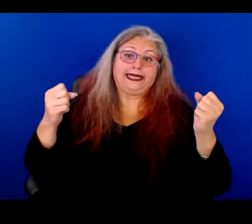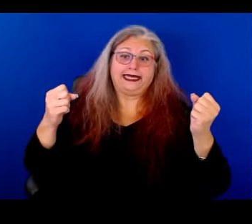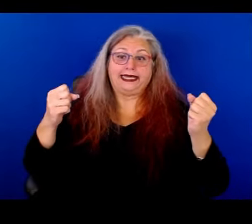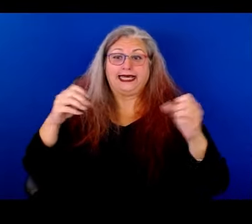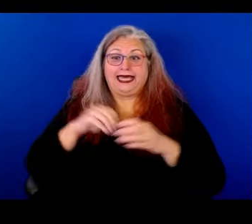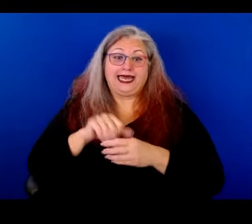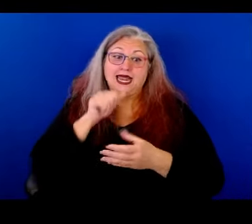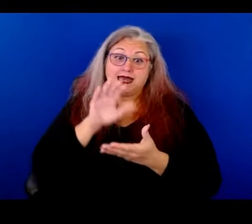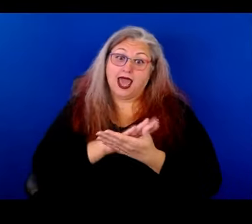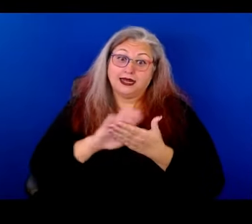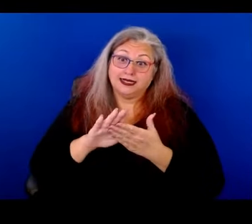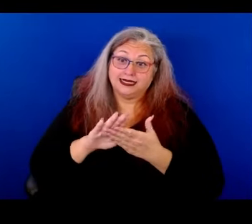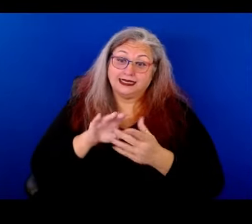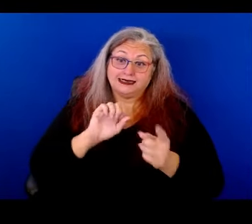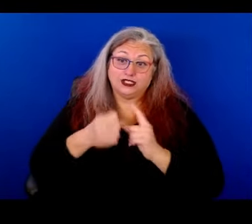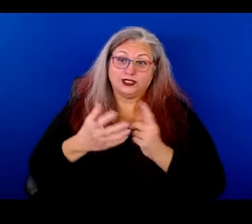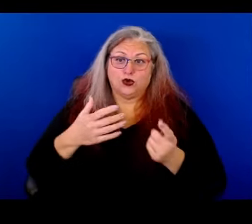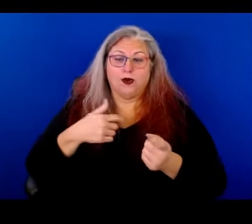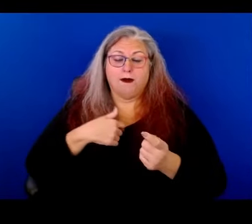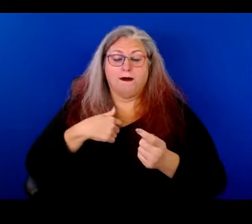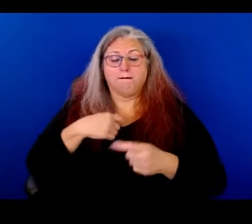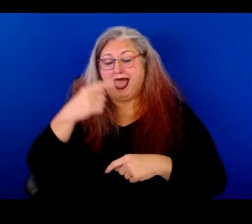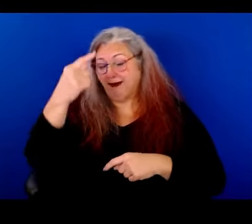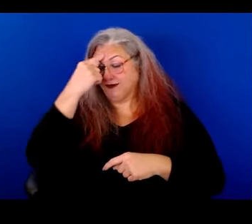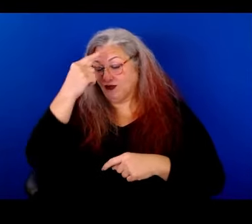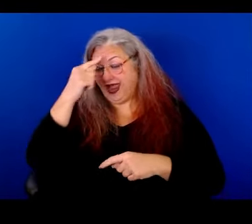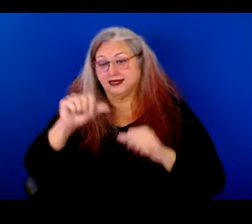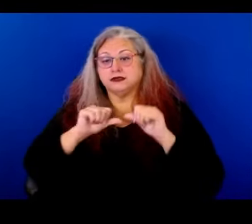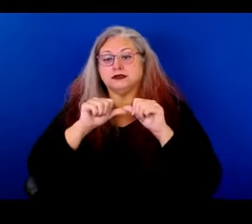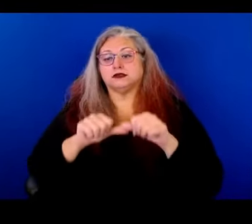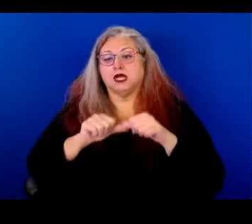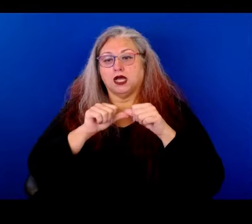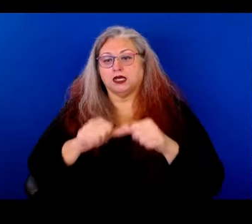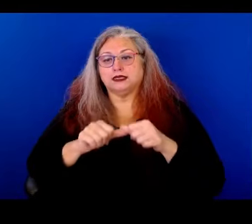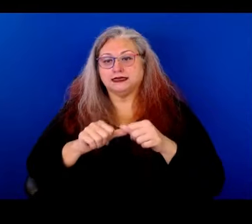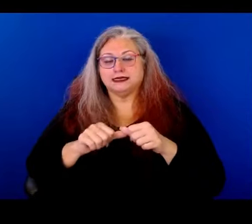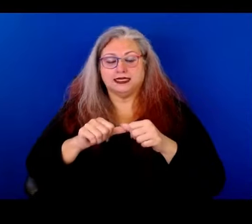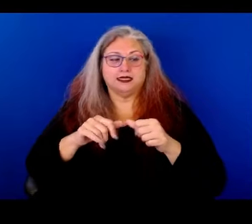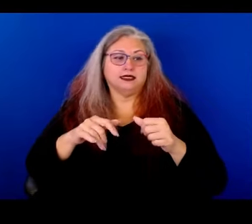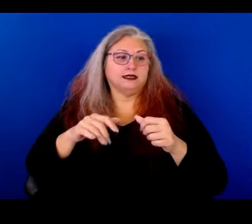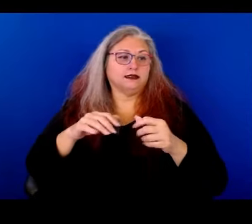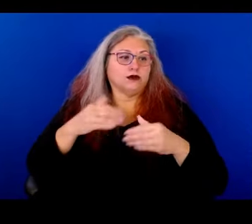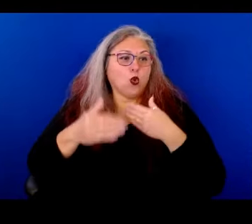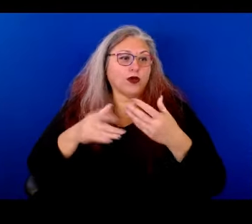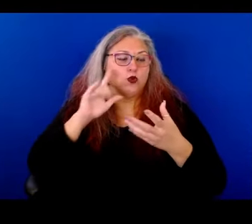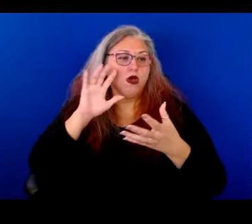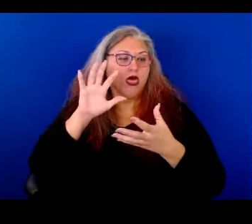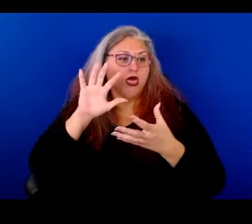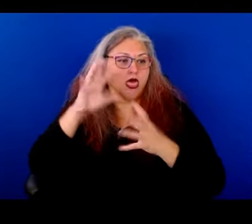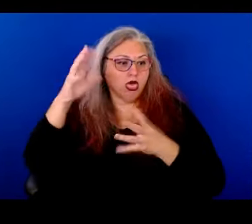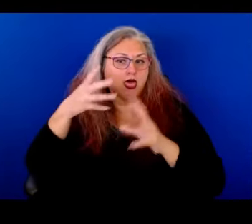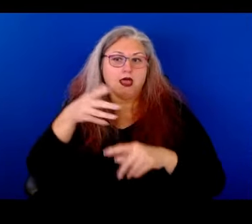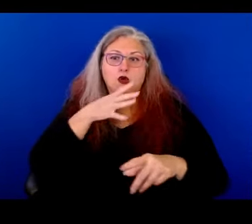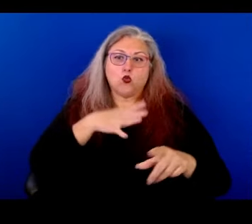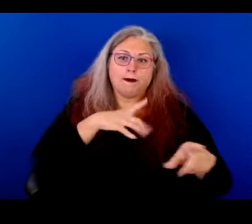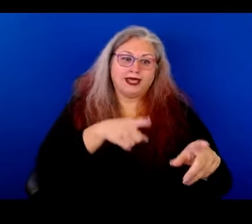non-septic situation. So like my brain is constantly just in this chaotic motion of like women